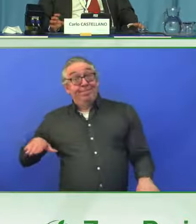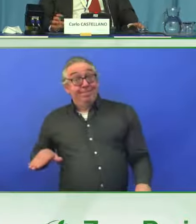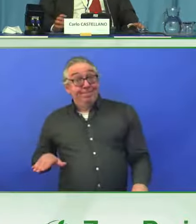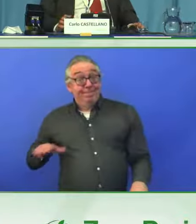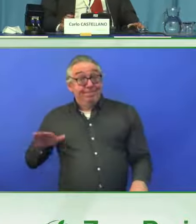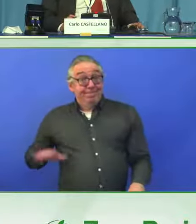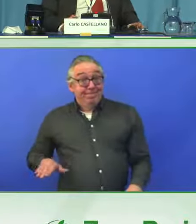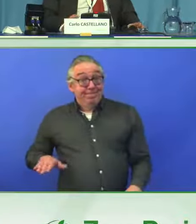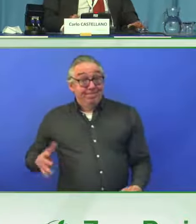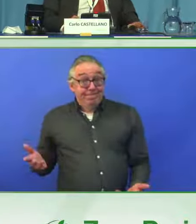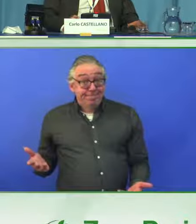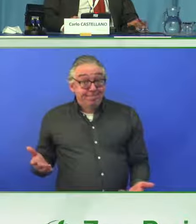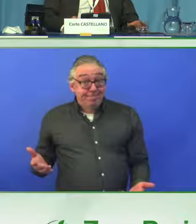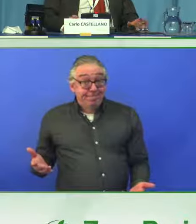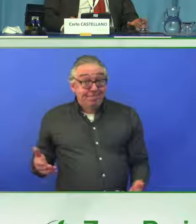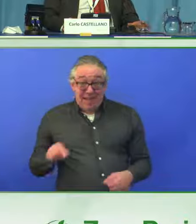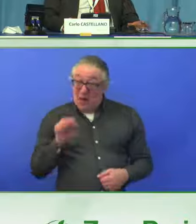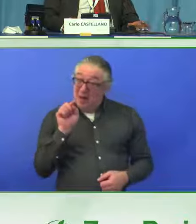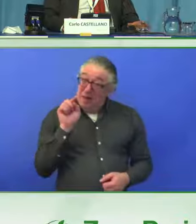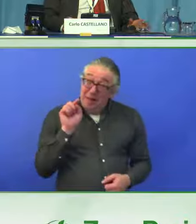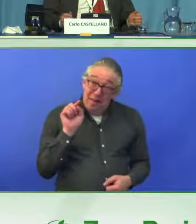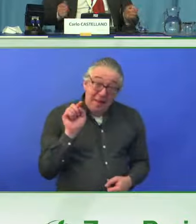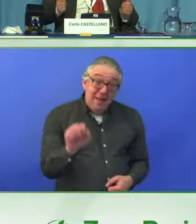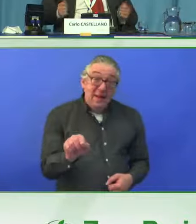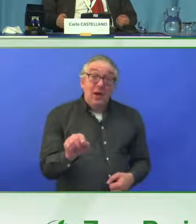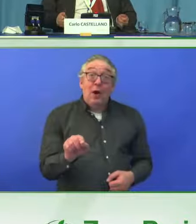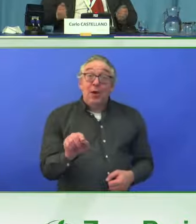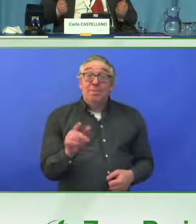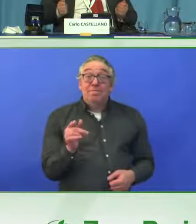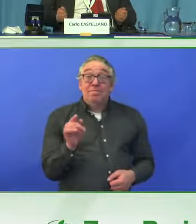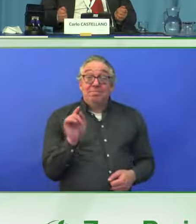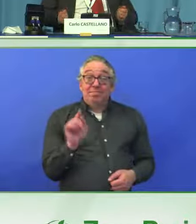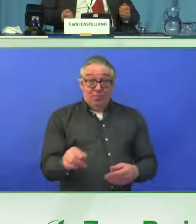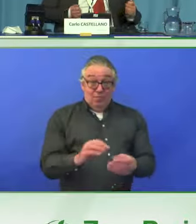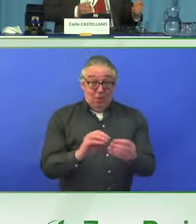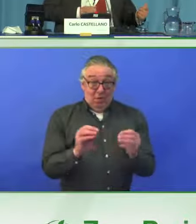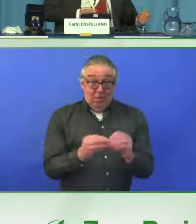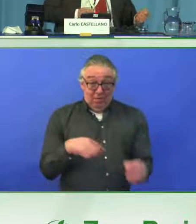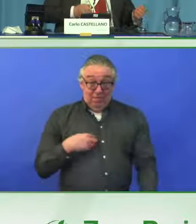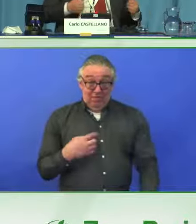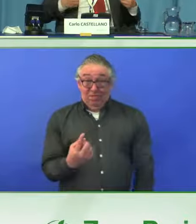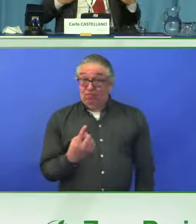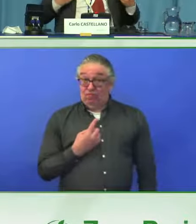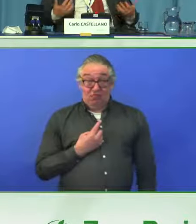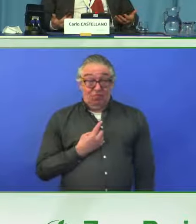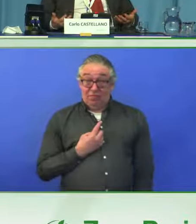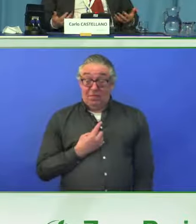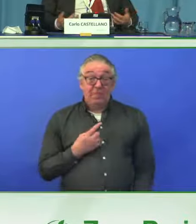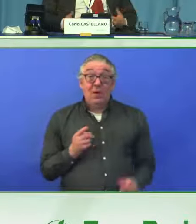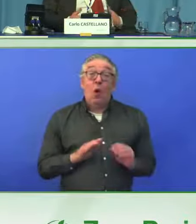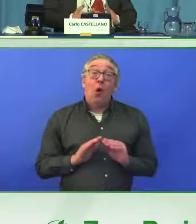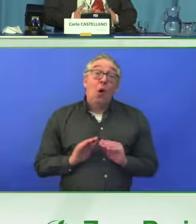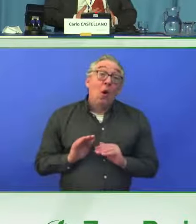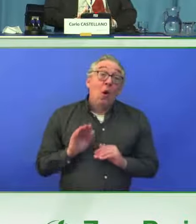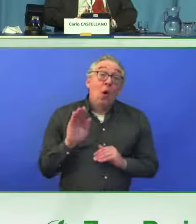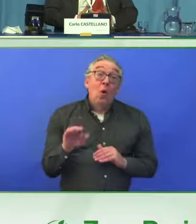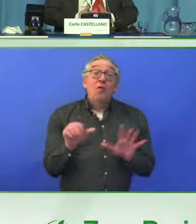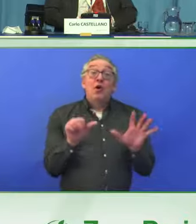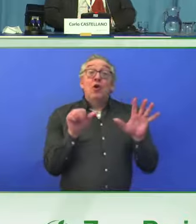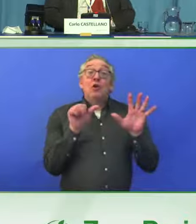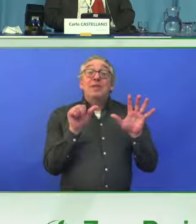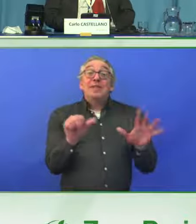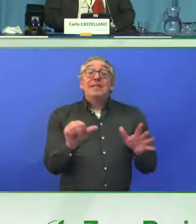important problems that more than 6 million people currently driving or companion suffer